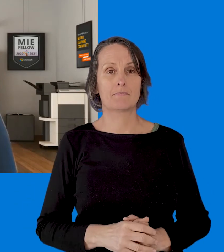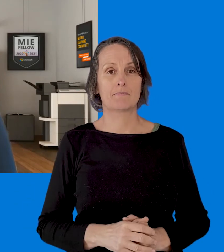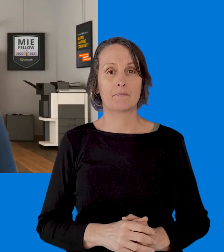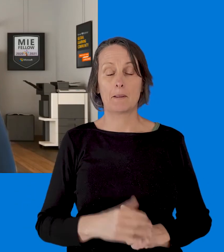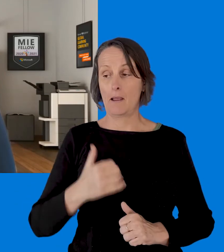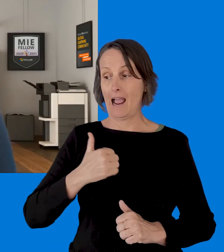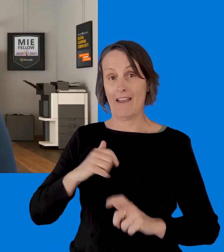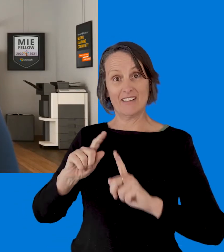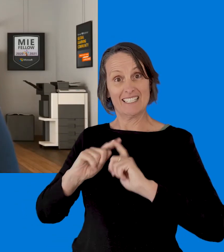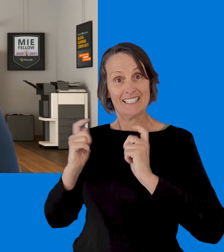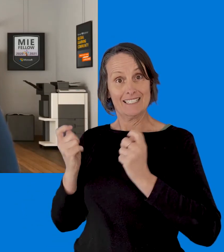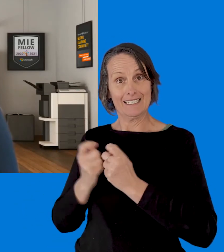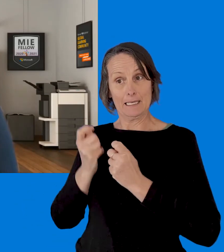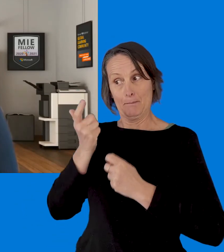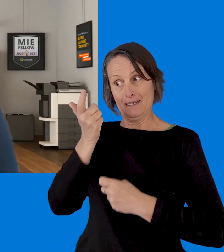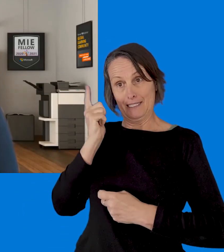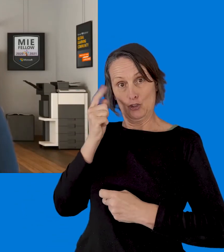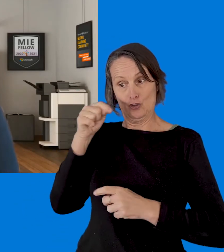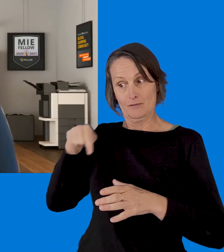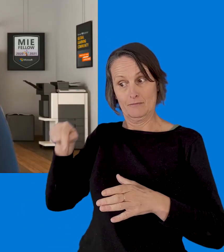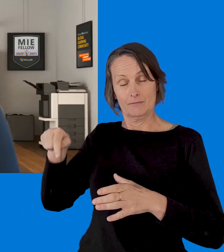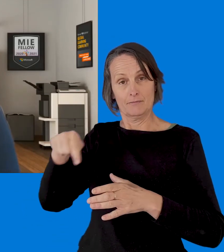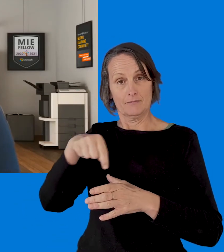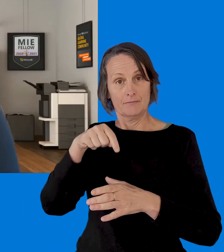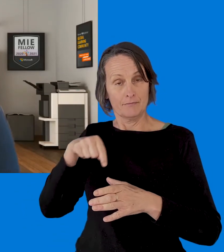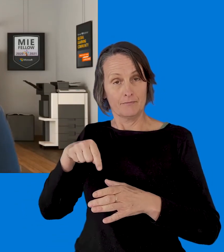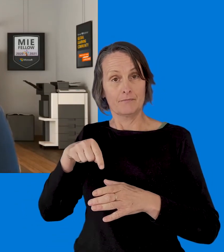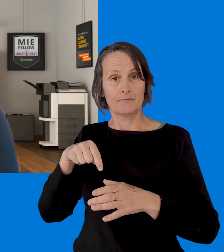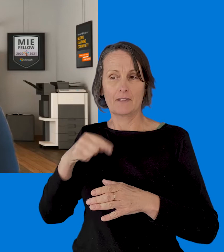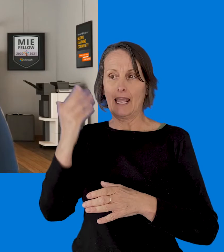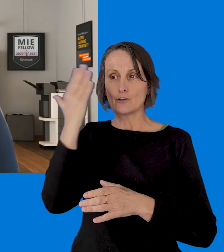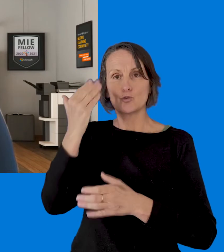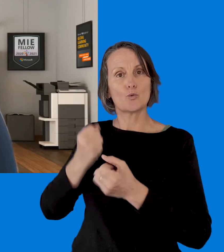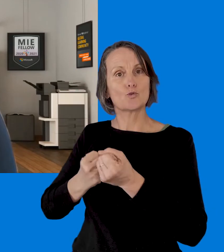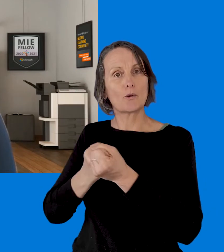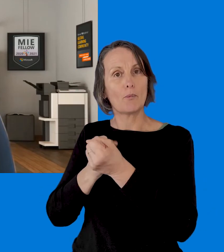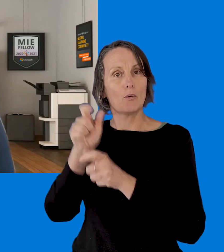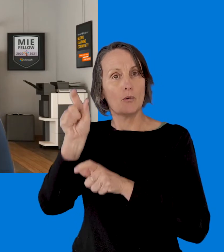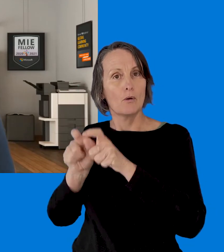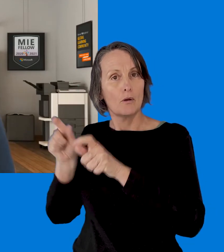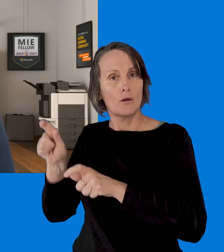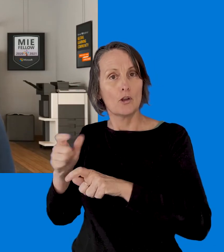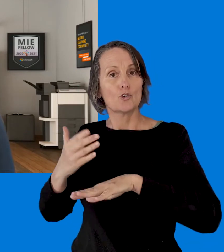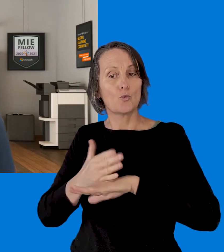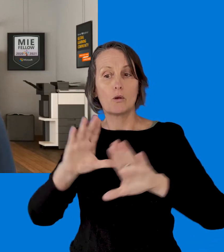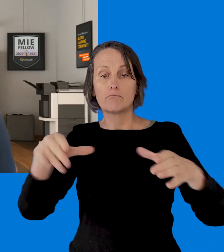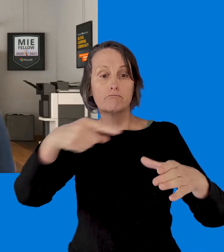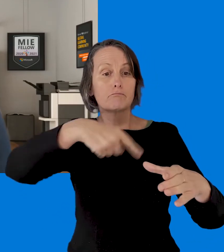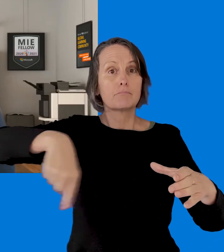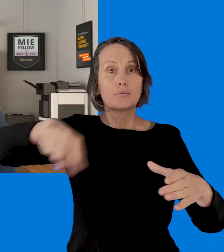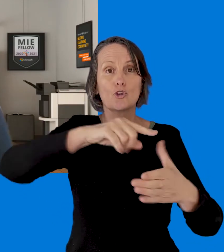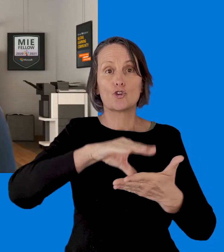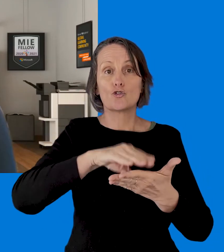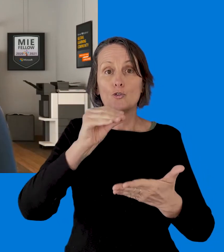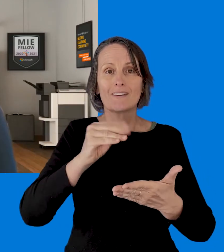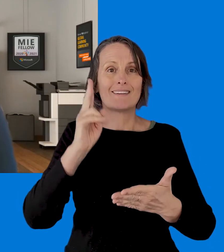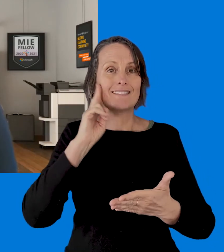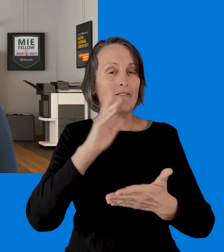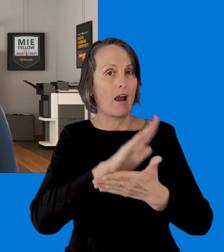and school support officers to work with our deaf and hard of hearing students. We use sign language in the classroom with our